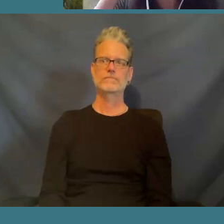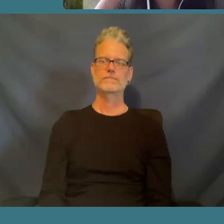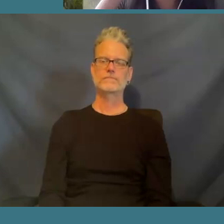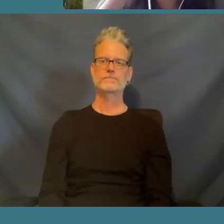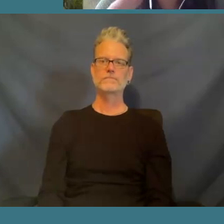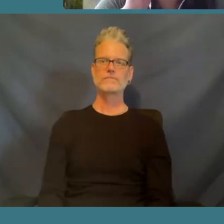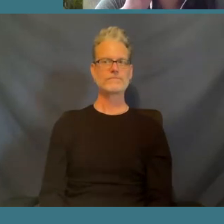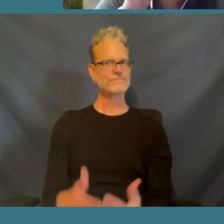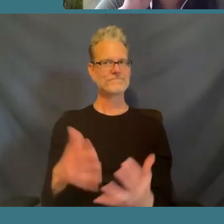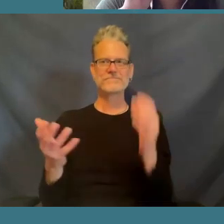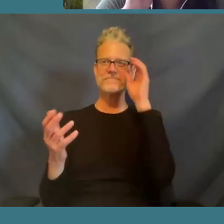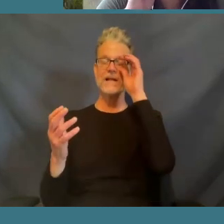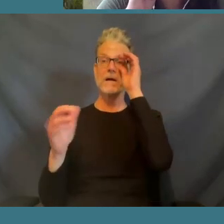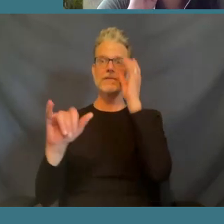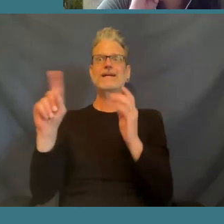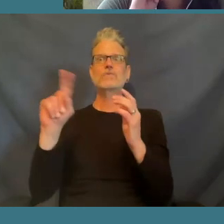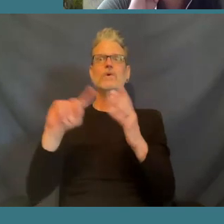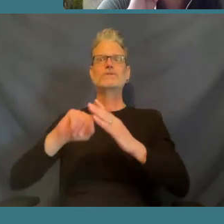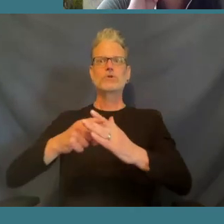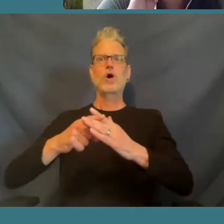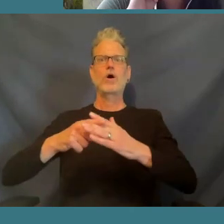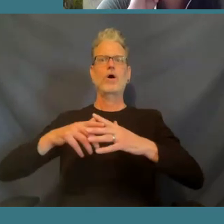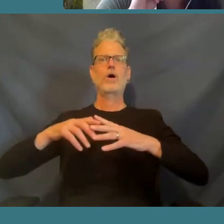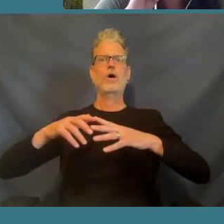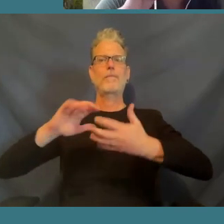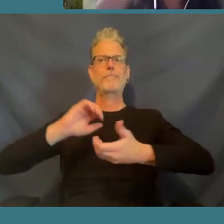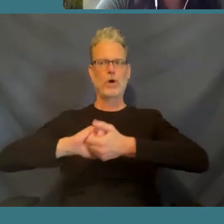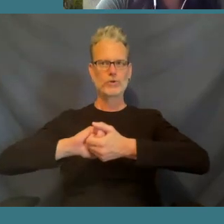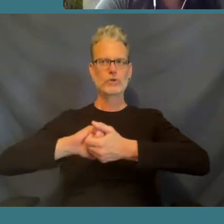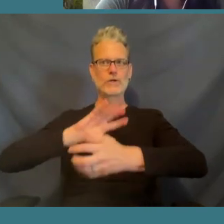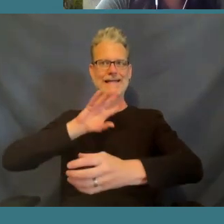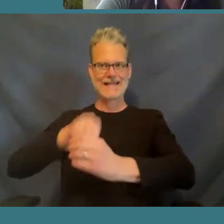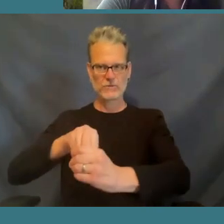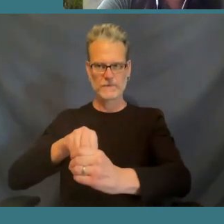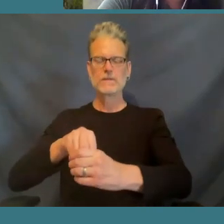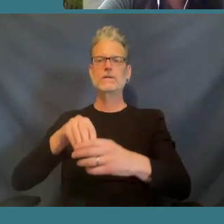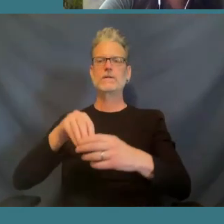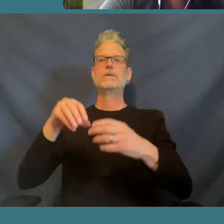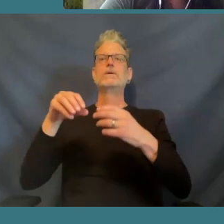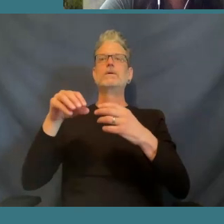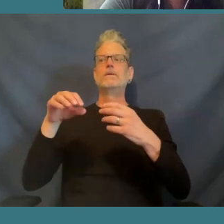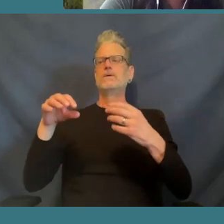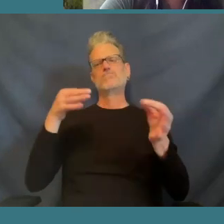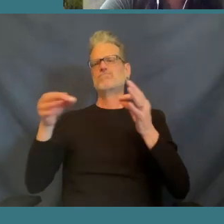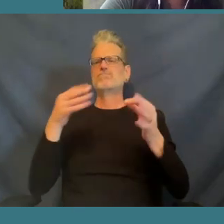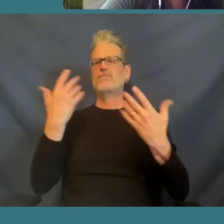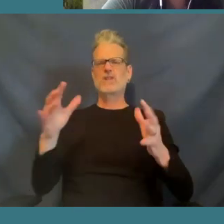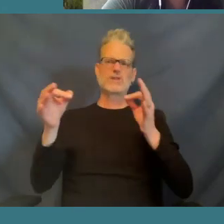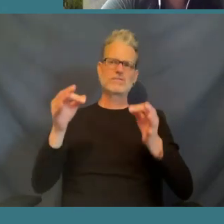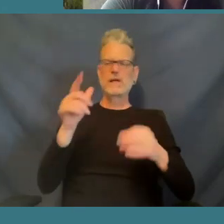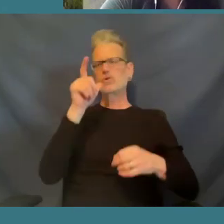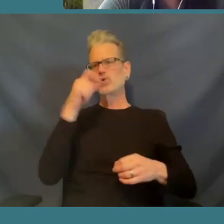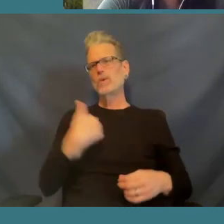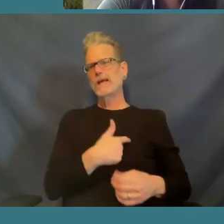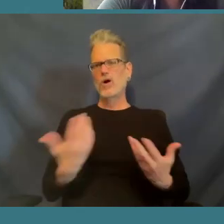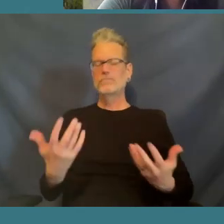Okay, this is where we start digging into partner engagement. So now we've talked a lot about who we are as an agency, but how do you get